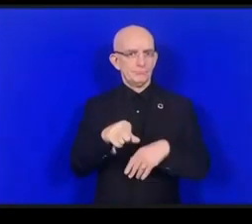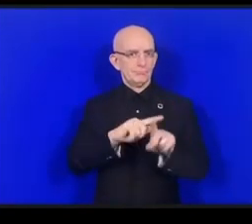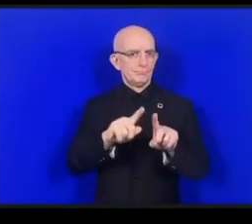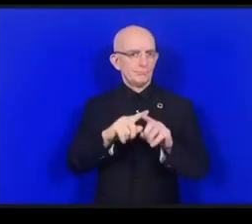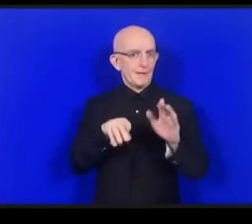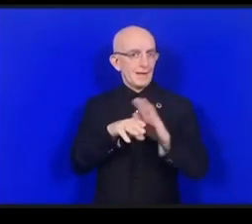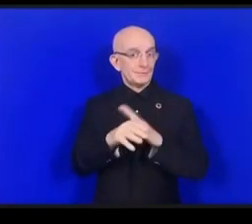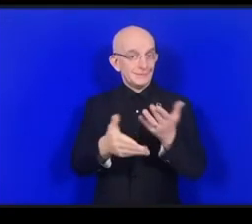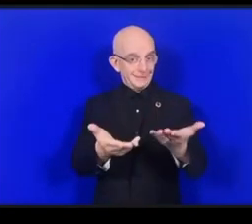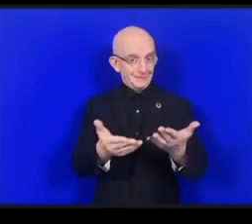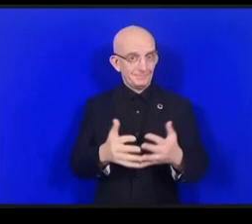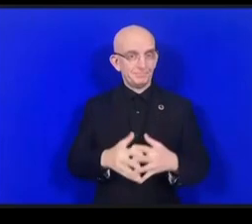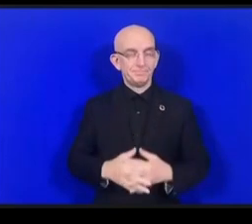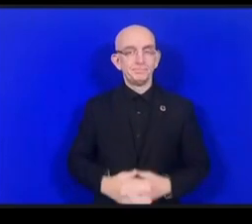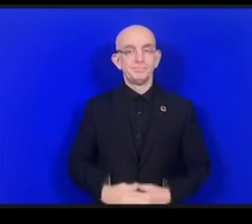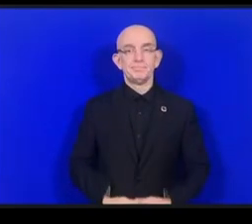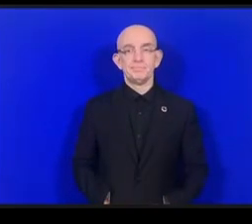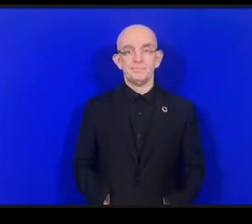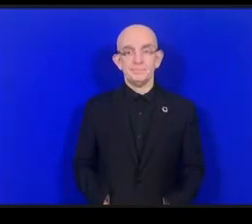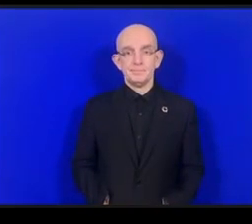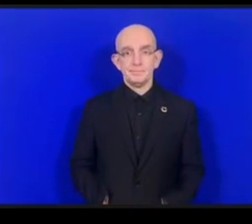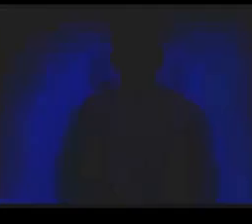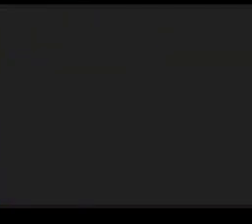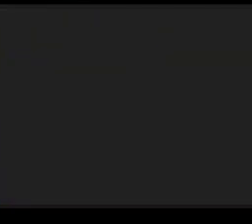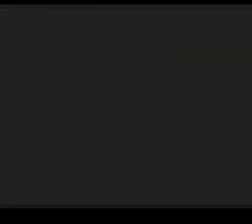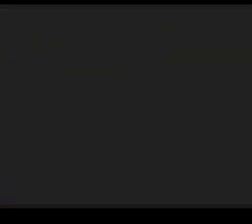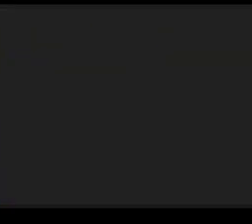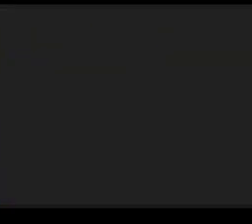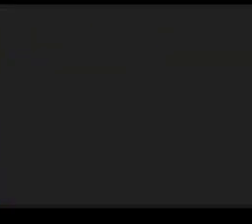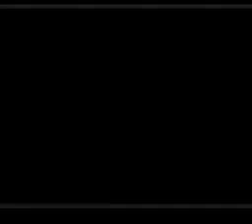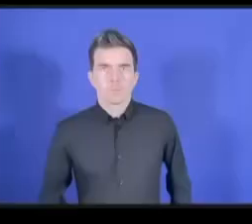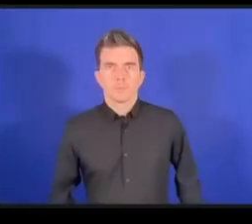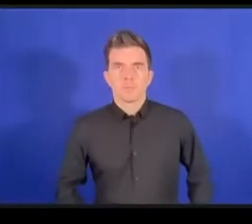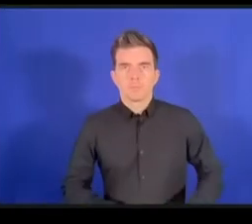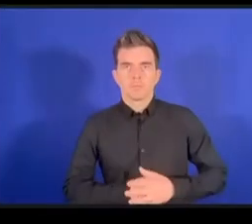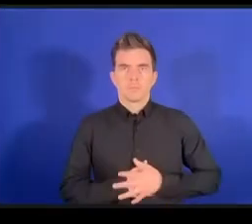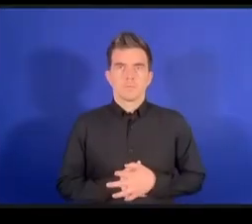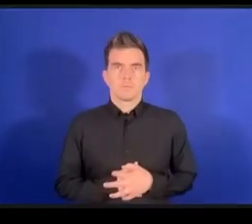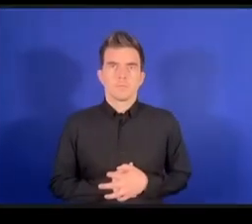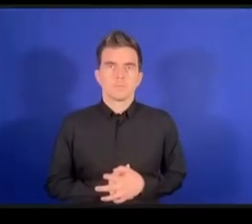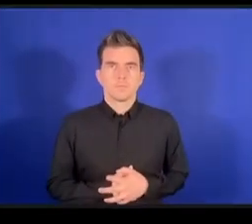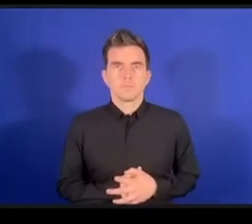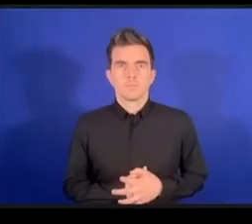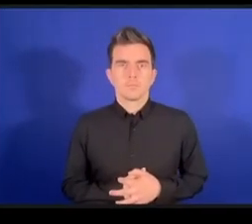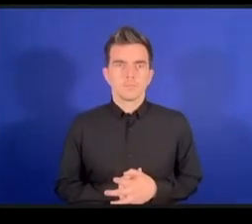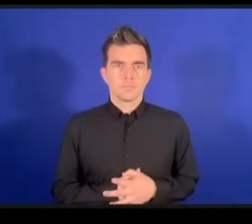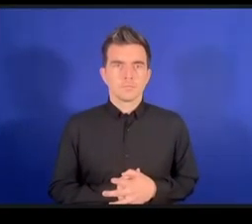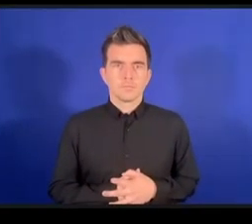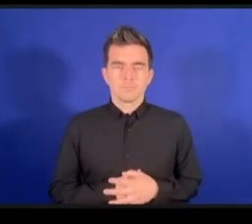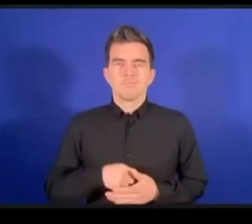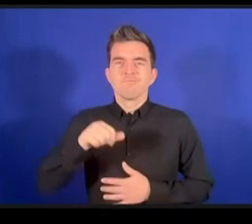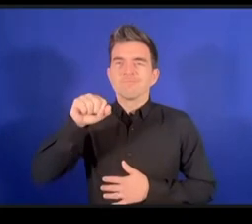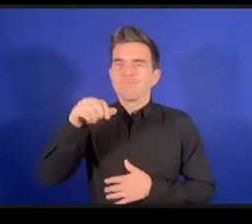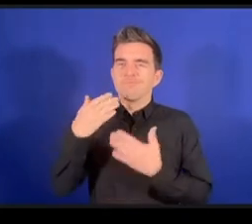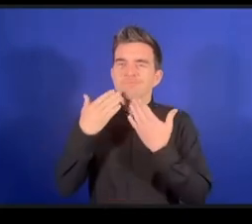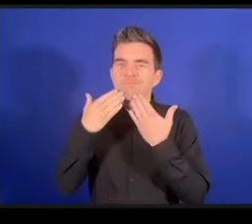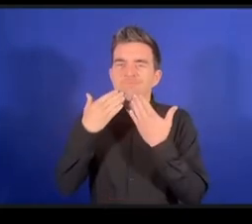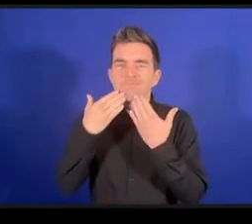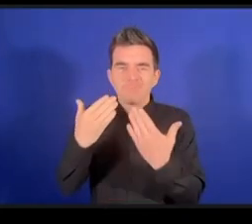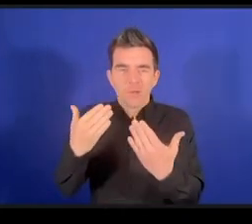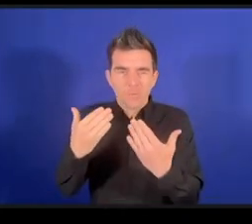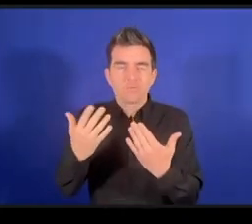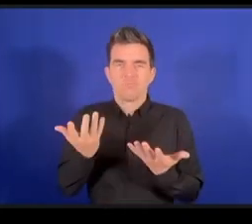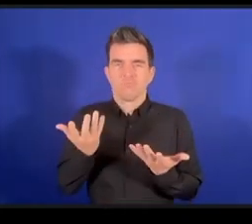Yes, thank you very much for the opportunity and the question. As you mentioned that the Dynamic Coalition